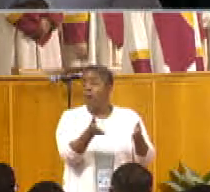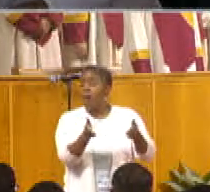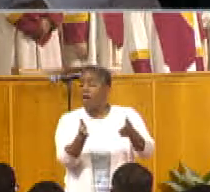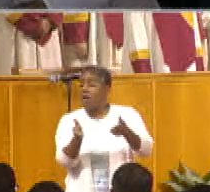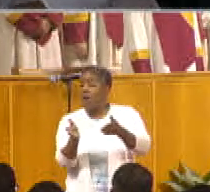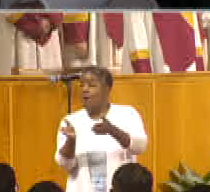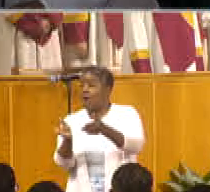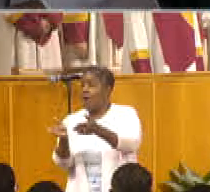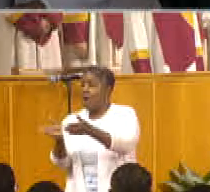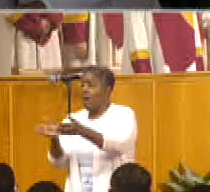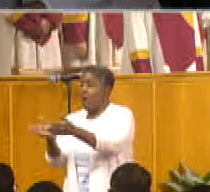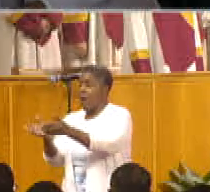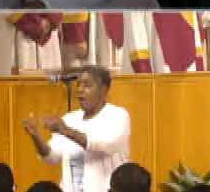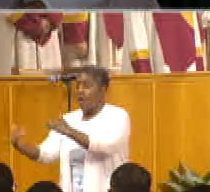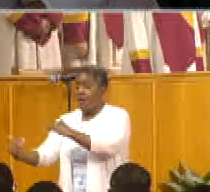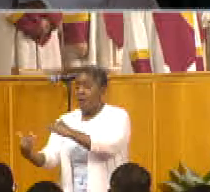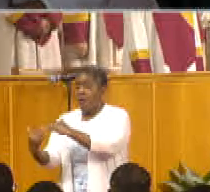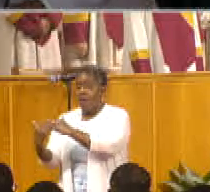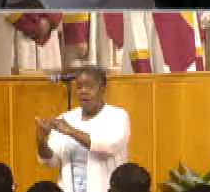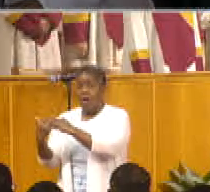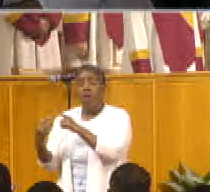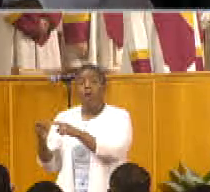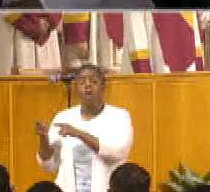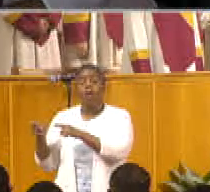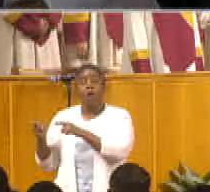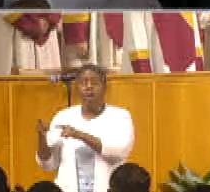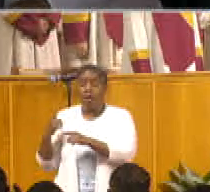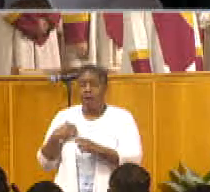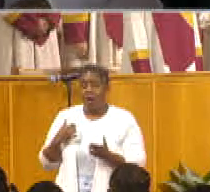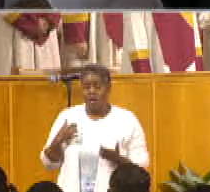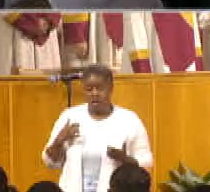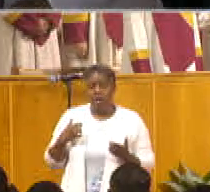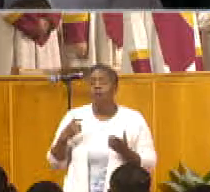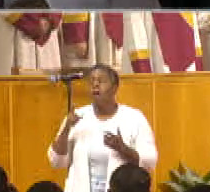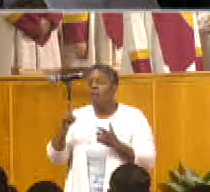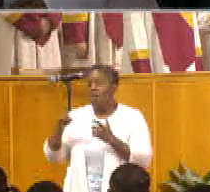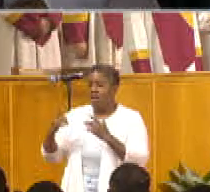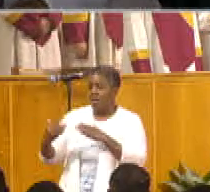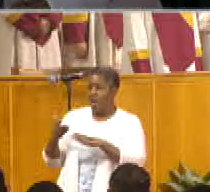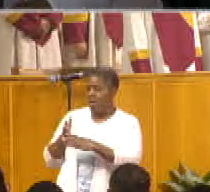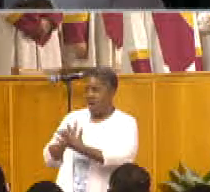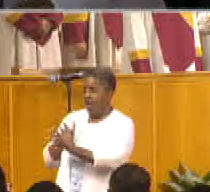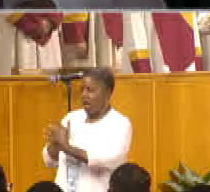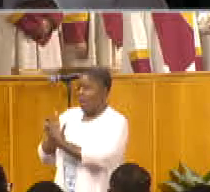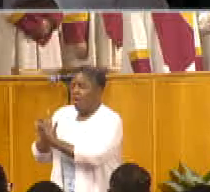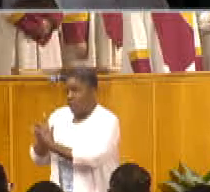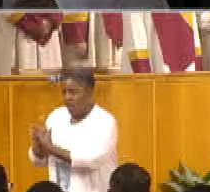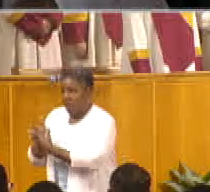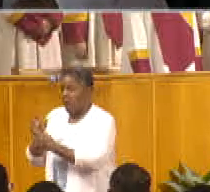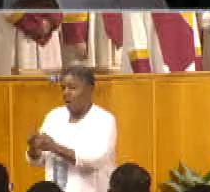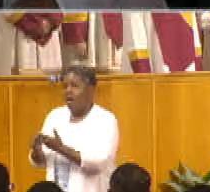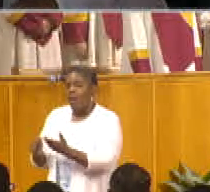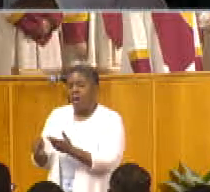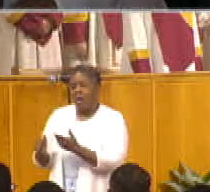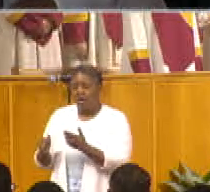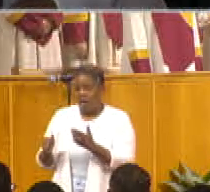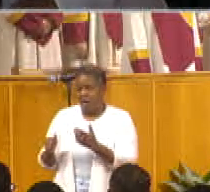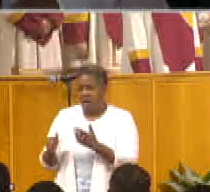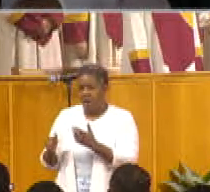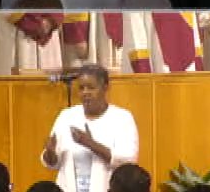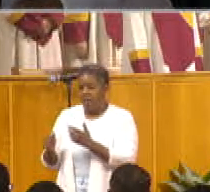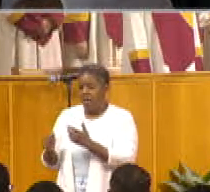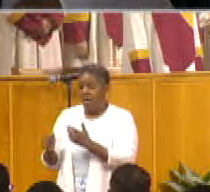shore. But striking a place where the two seas met, they ran the ship aground, and the prow stuck fast and